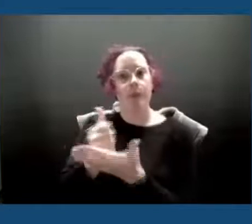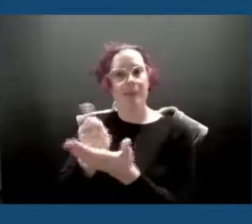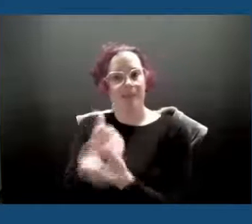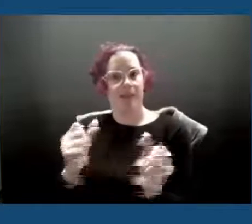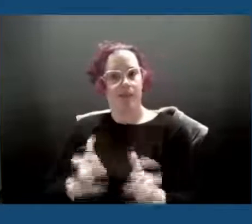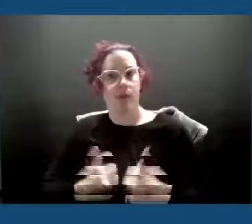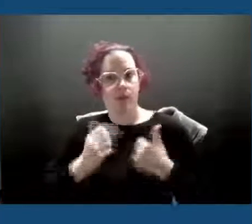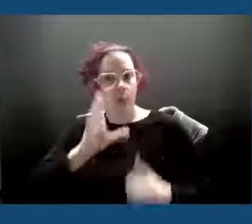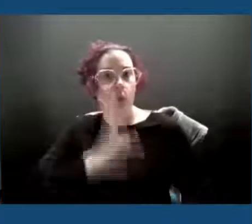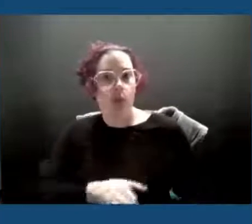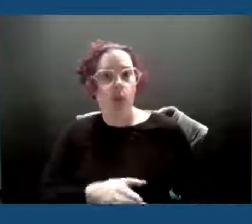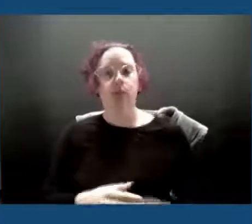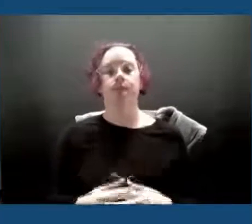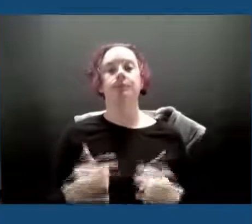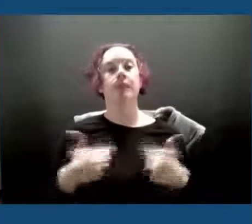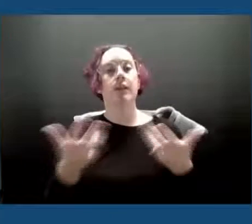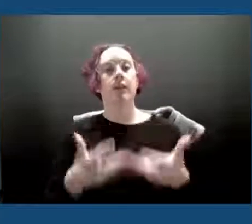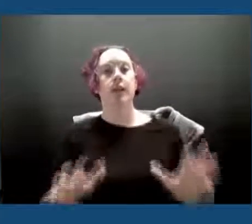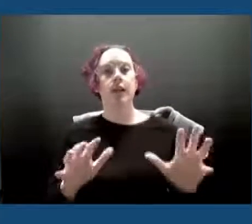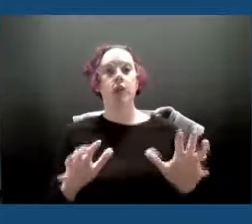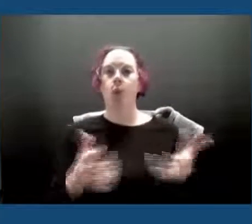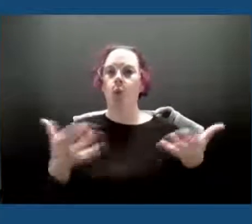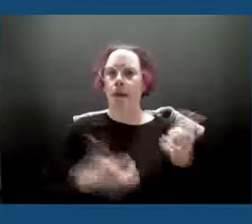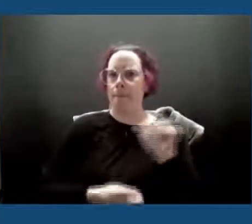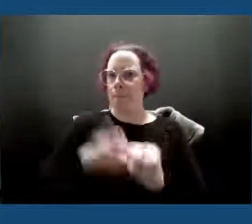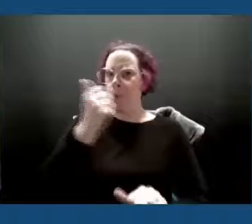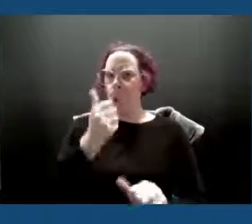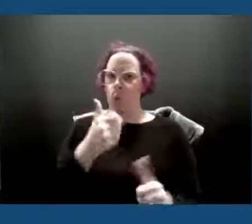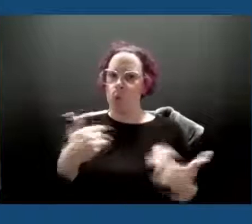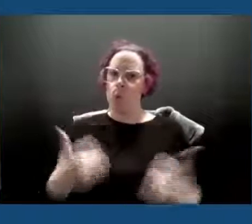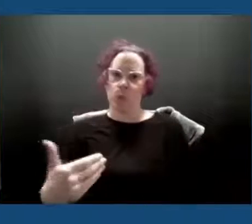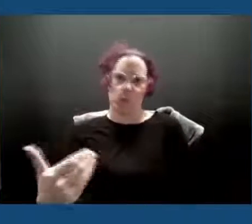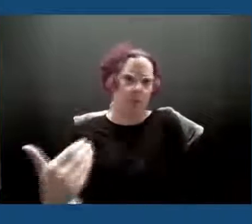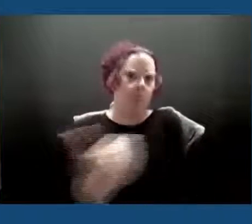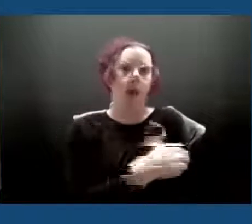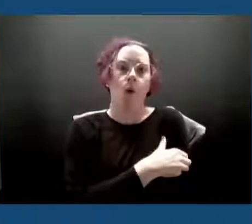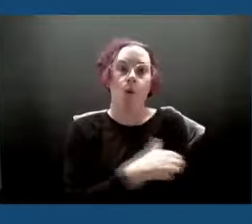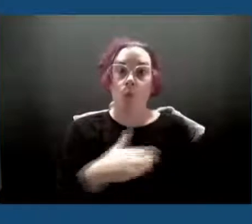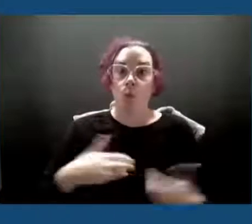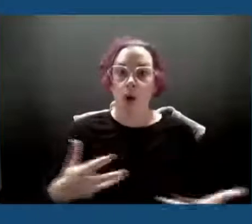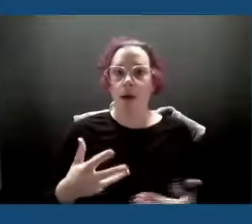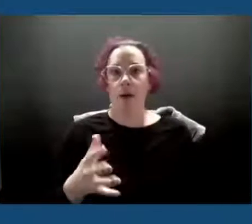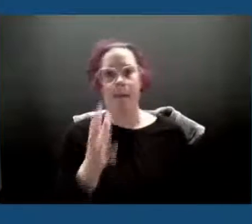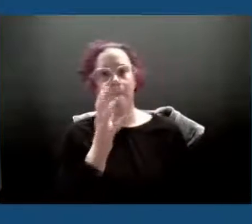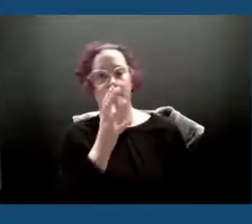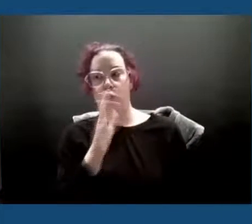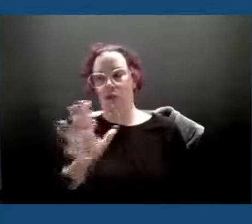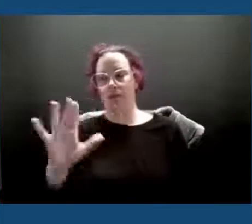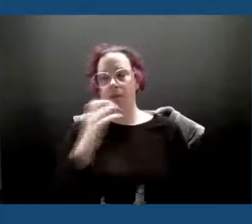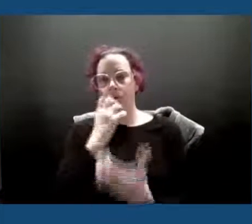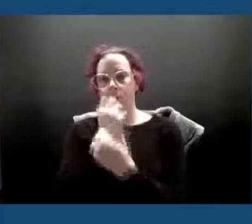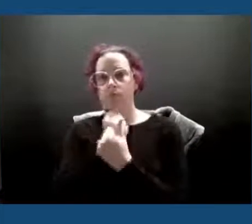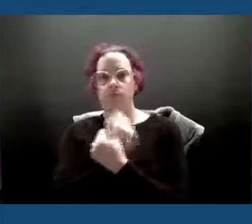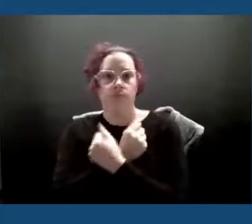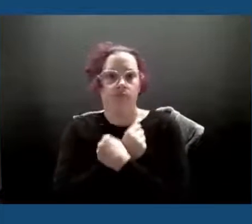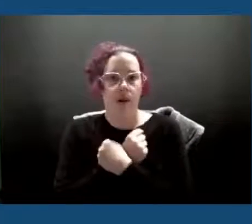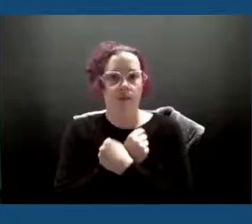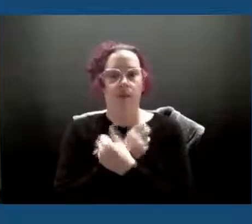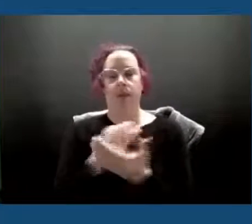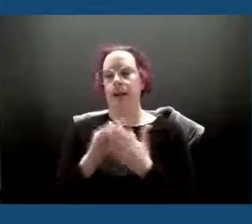There's nothing more powerful than a mother's love. It is deep. It's so